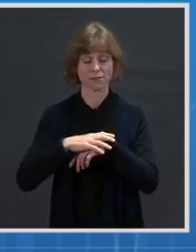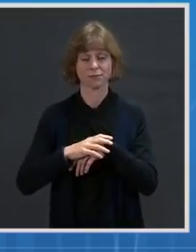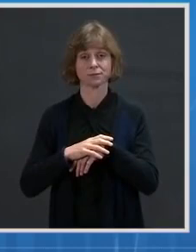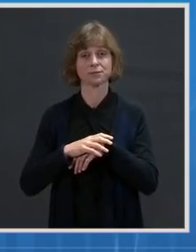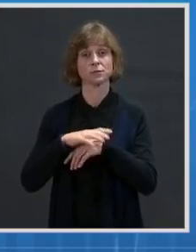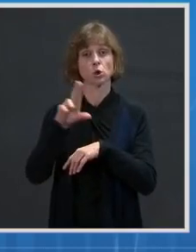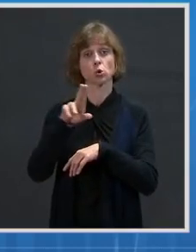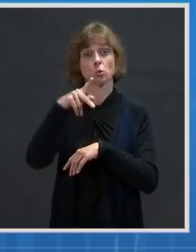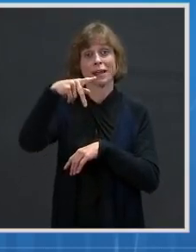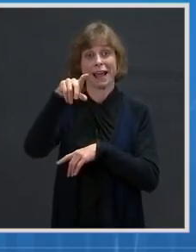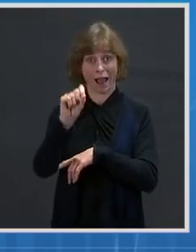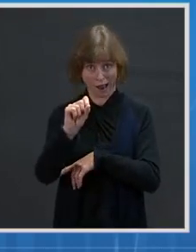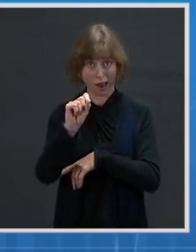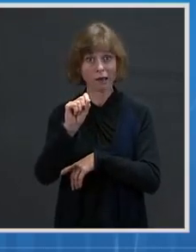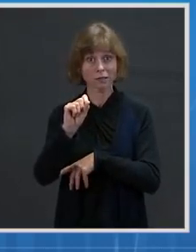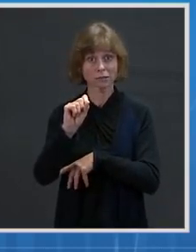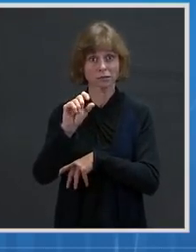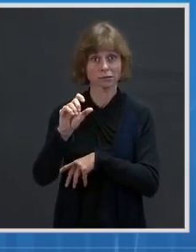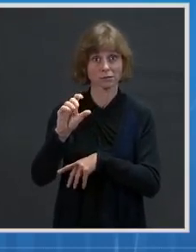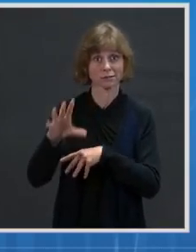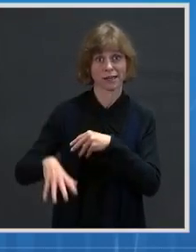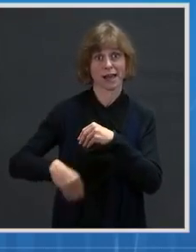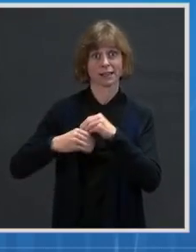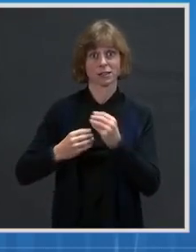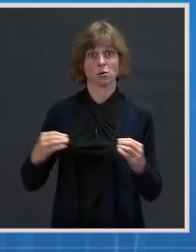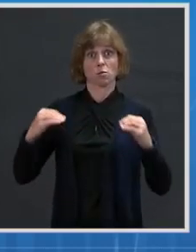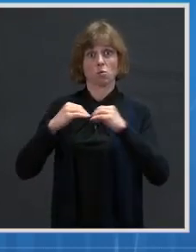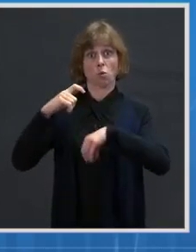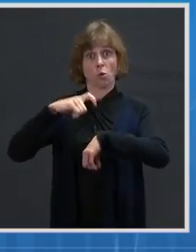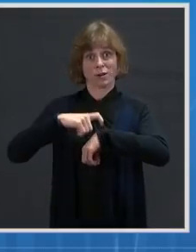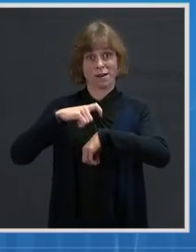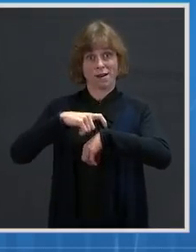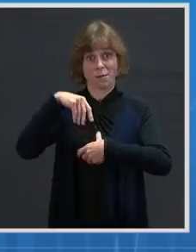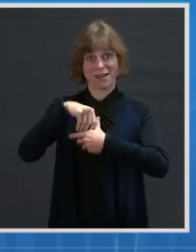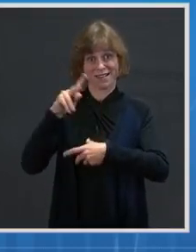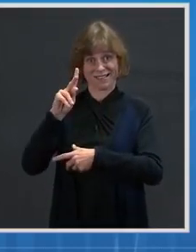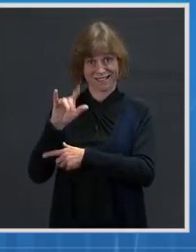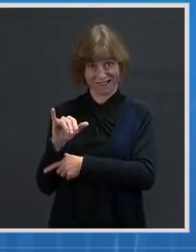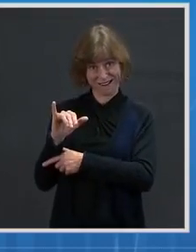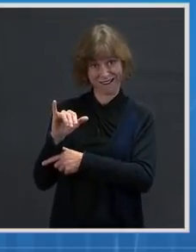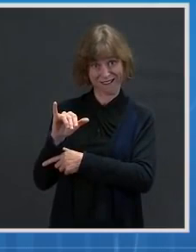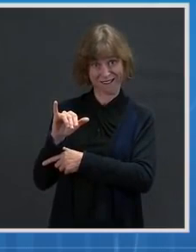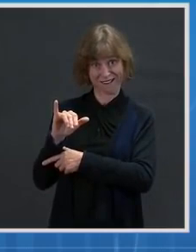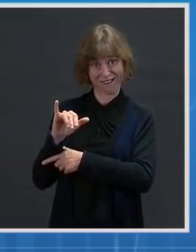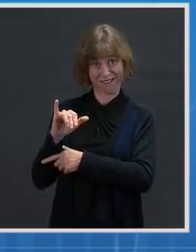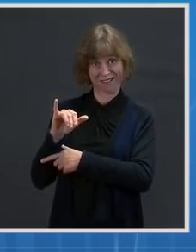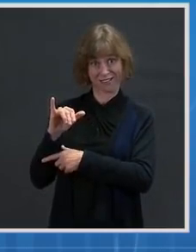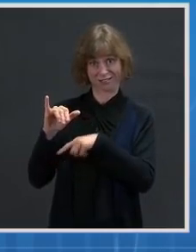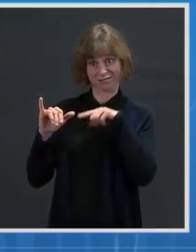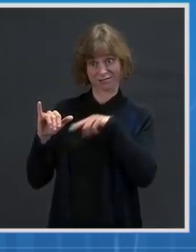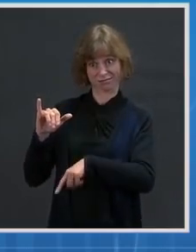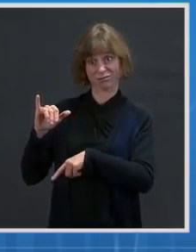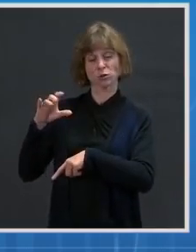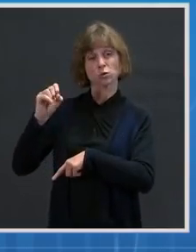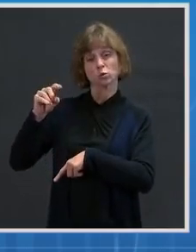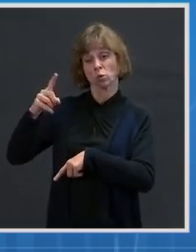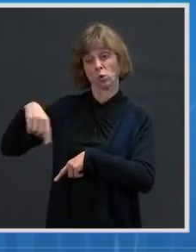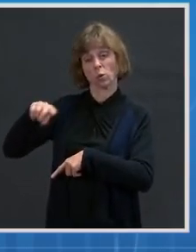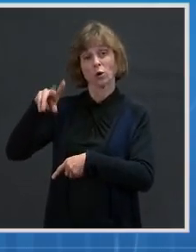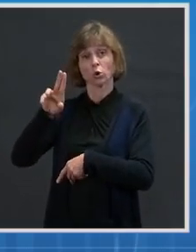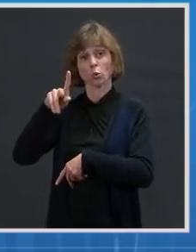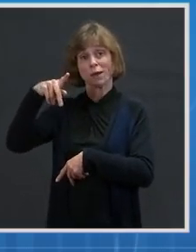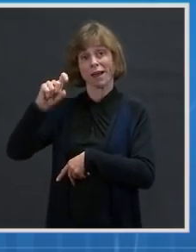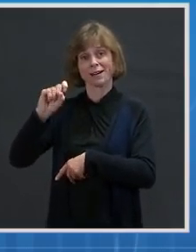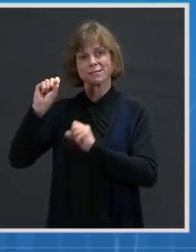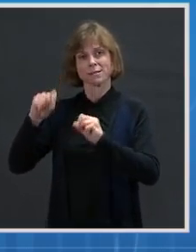its on-site trailer time at the McKesson facility in Kentucky to allow them to pack hundreds of thousands